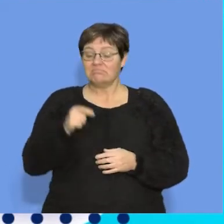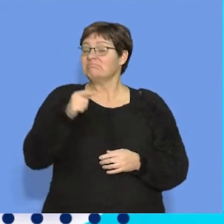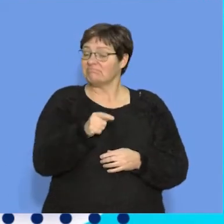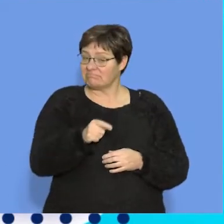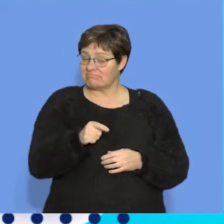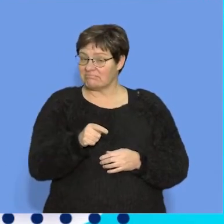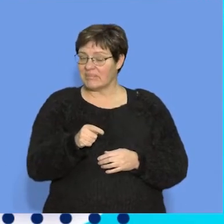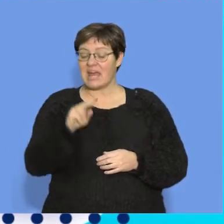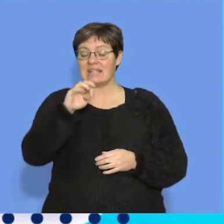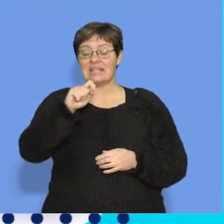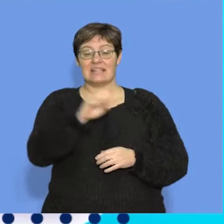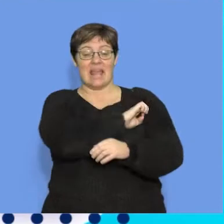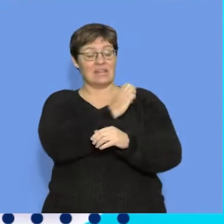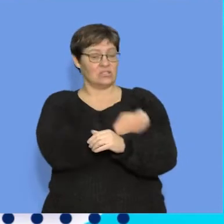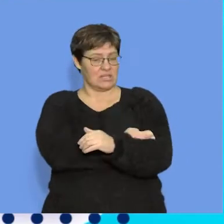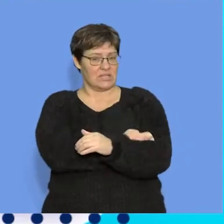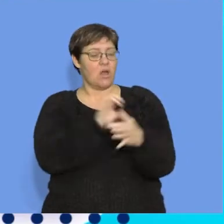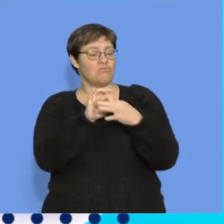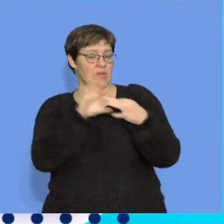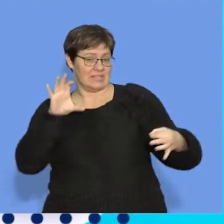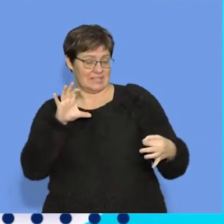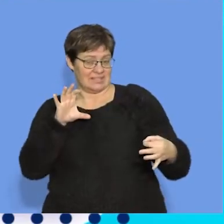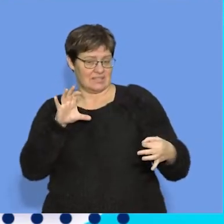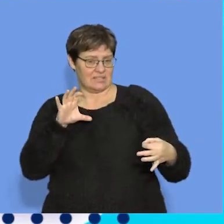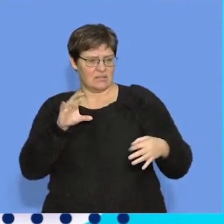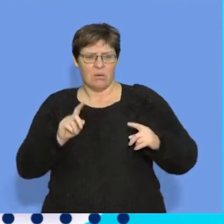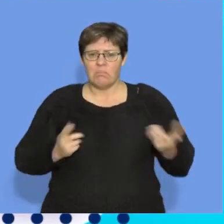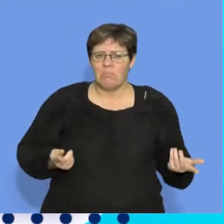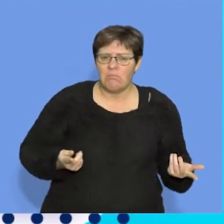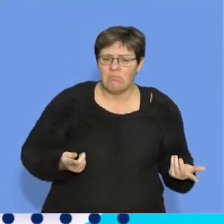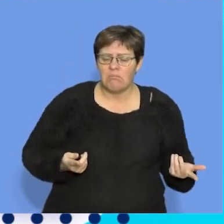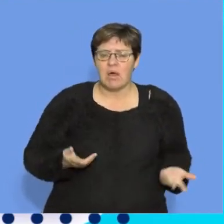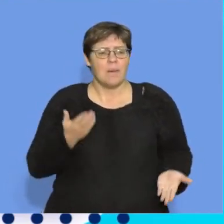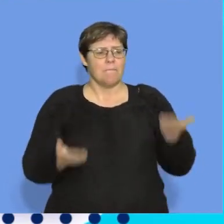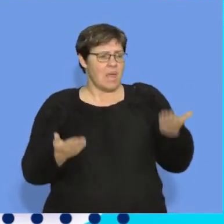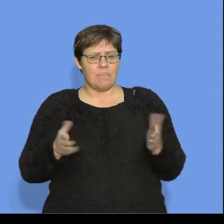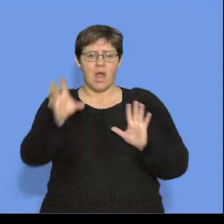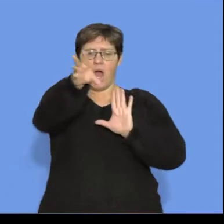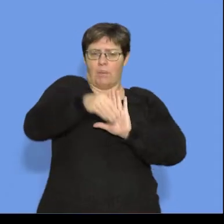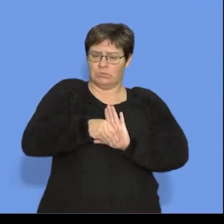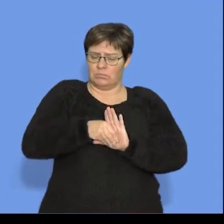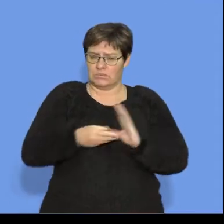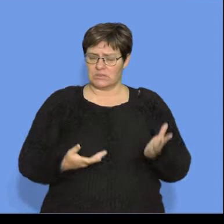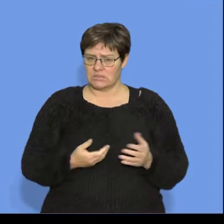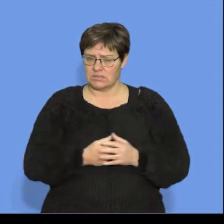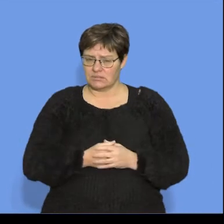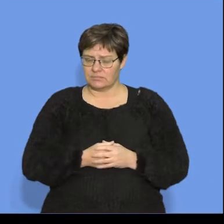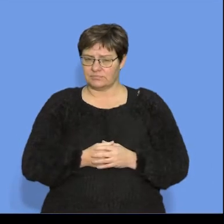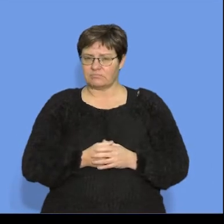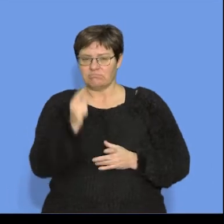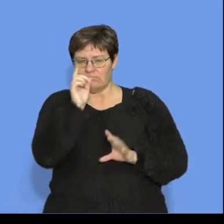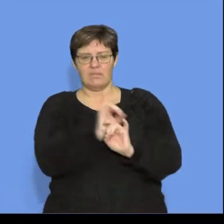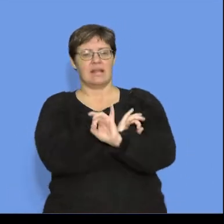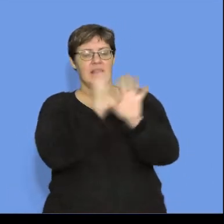case, the net energy was released. But what about if it was absorbed? Well, let's go and just